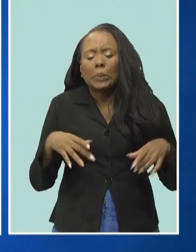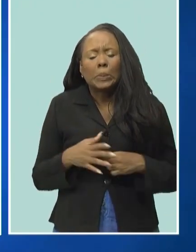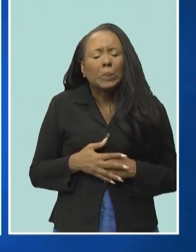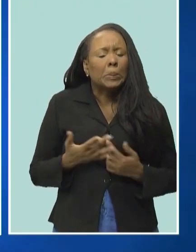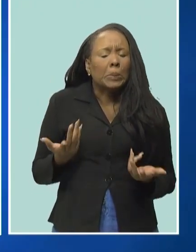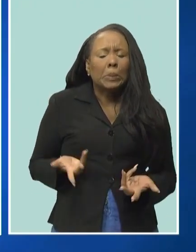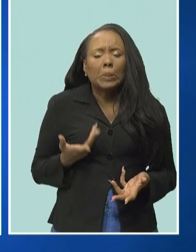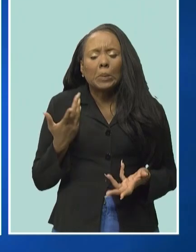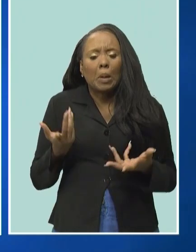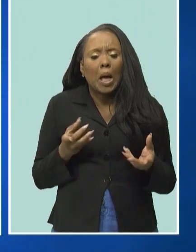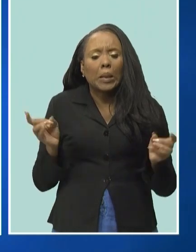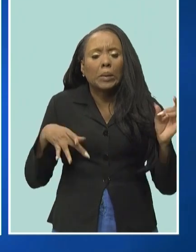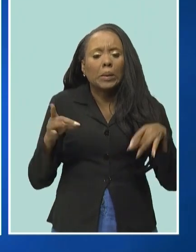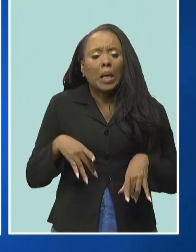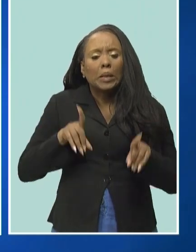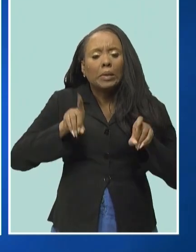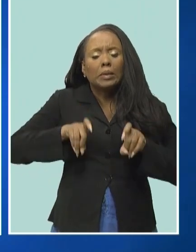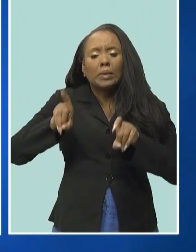come into play.